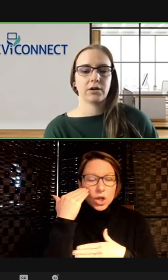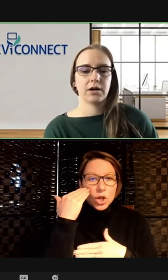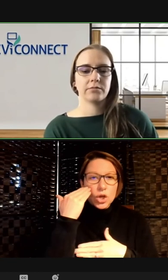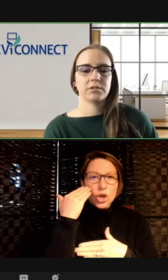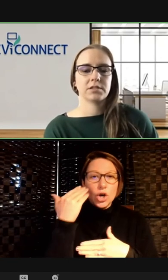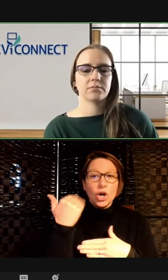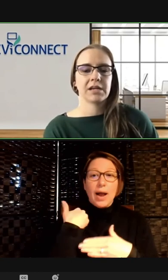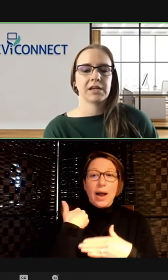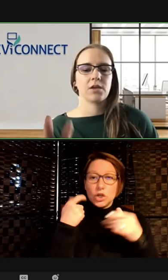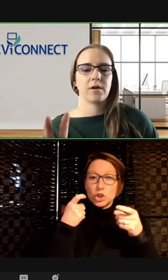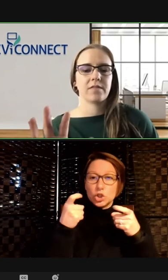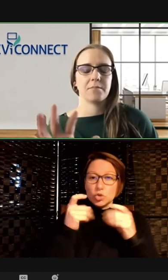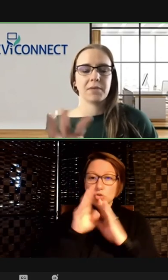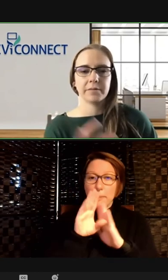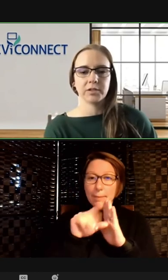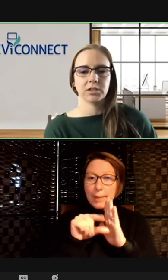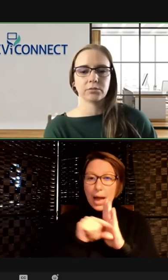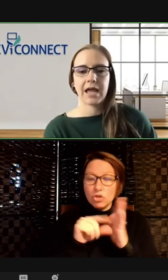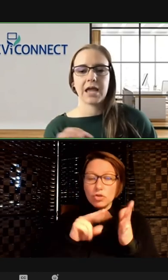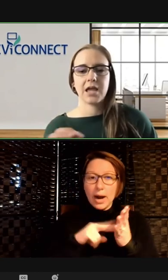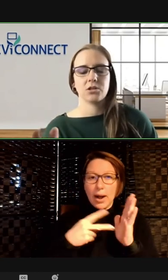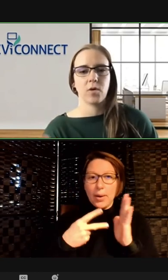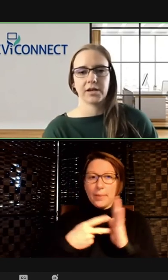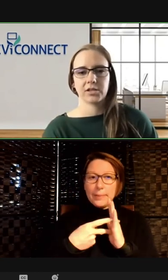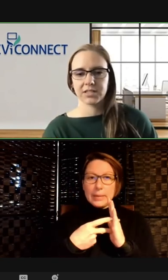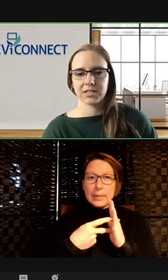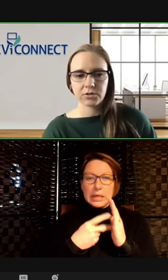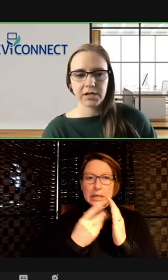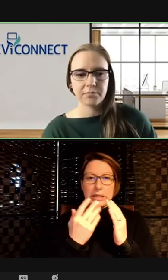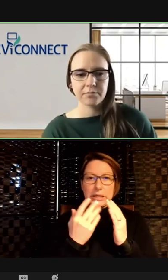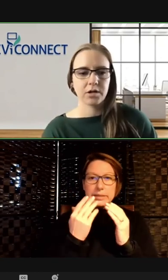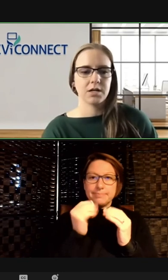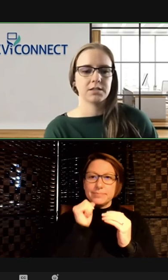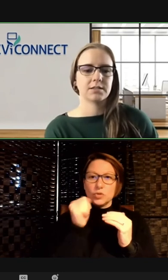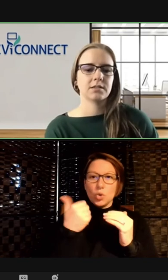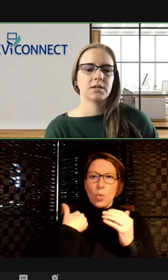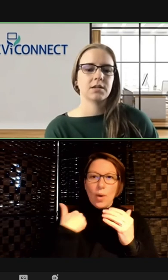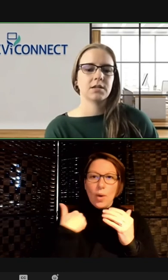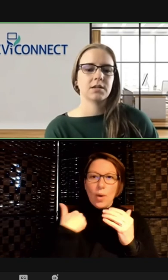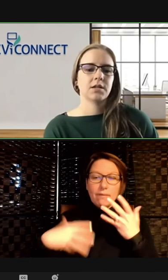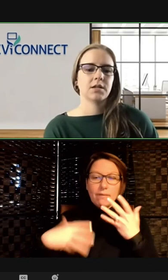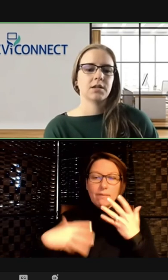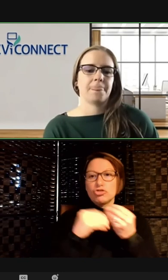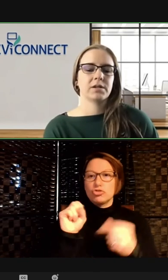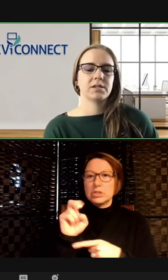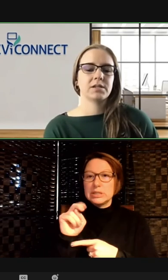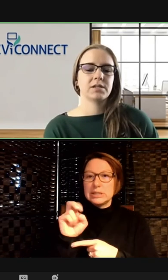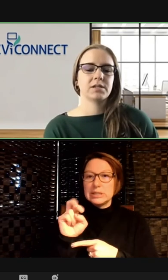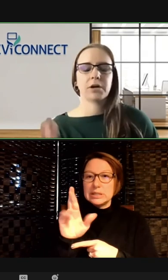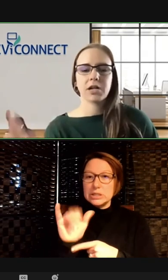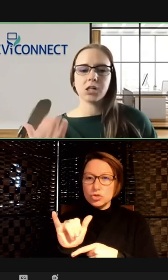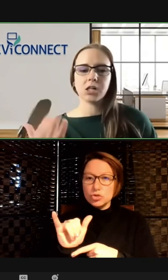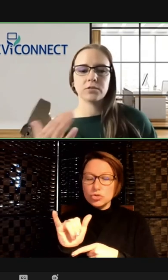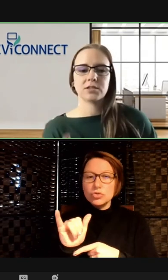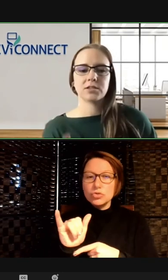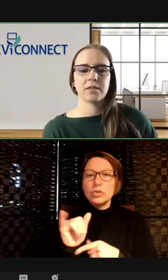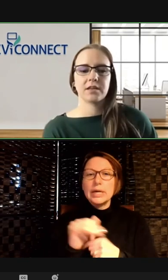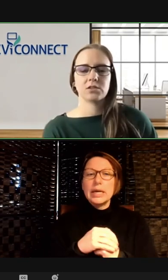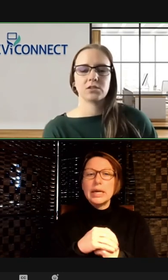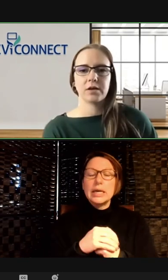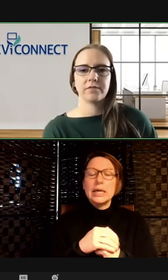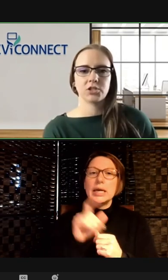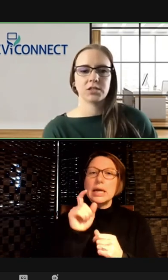controlled background, meaning that you have that minimal array, no extra sensory inputs, presented pretty